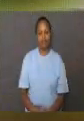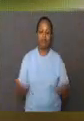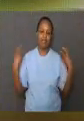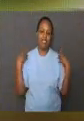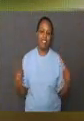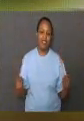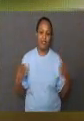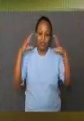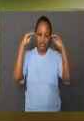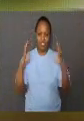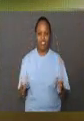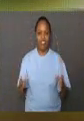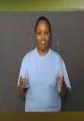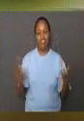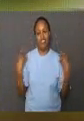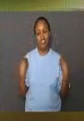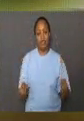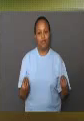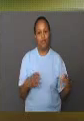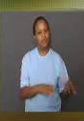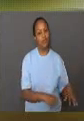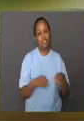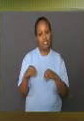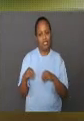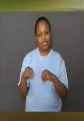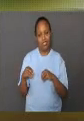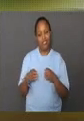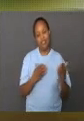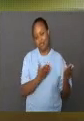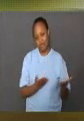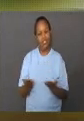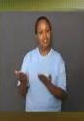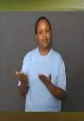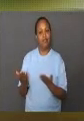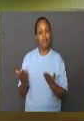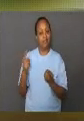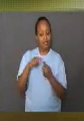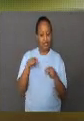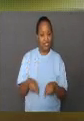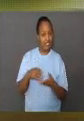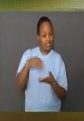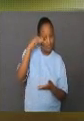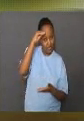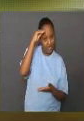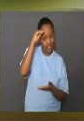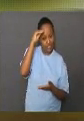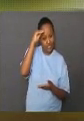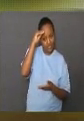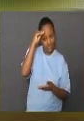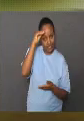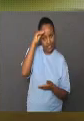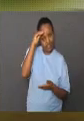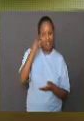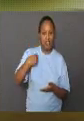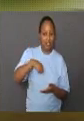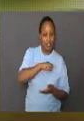Hello, teacher. Hello, students. Welcome to today's lesson in which